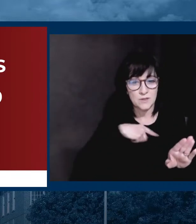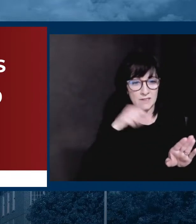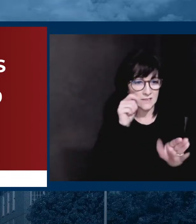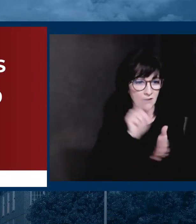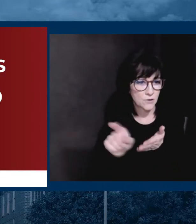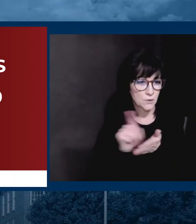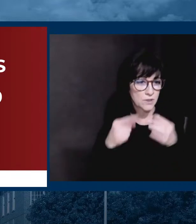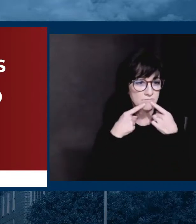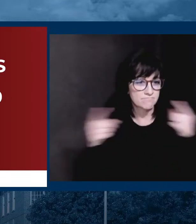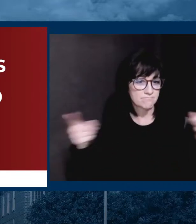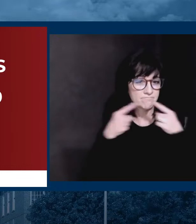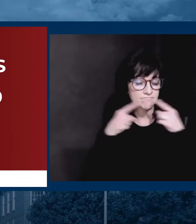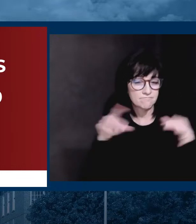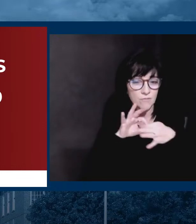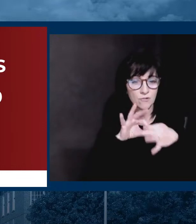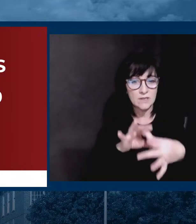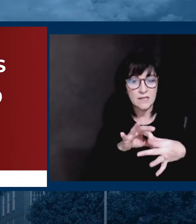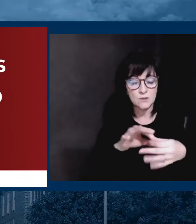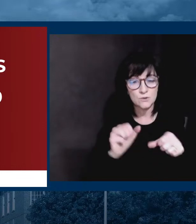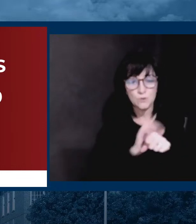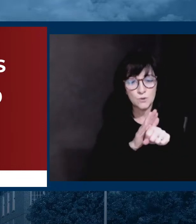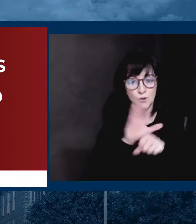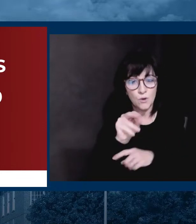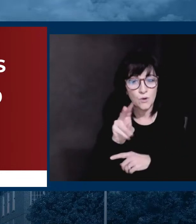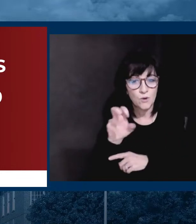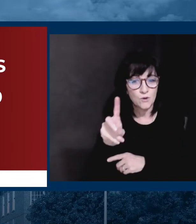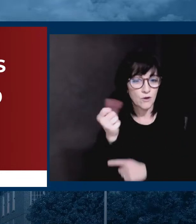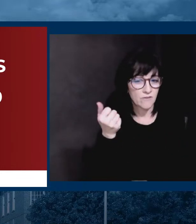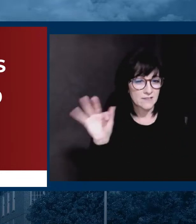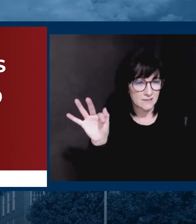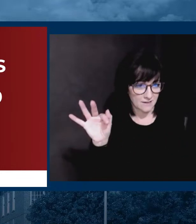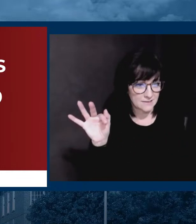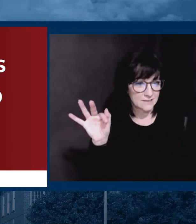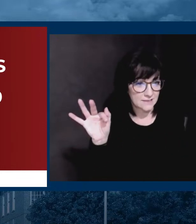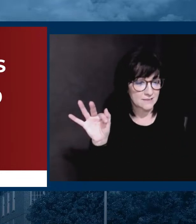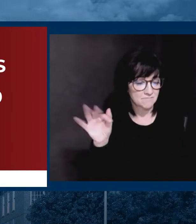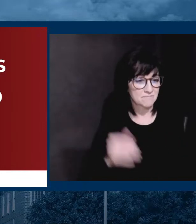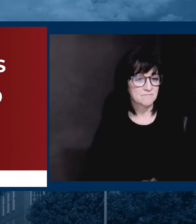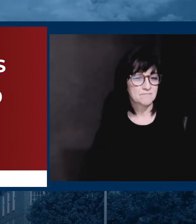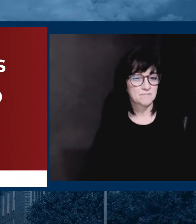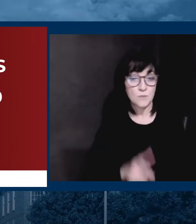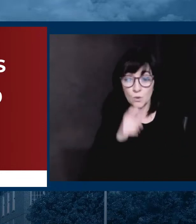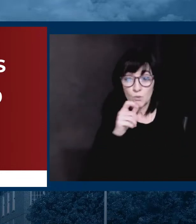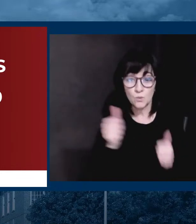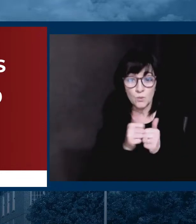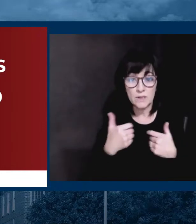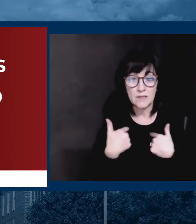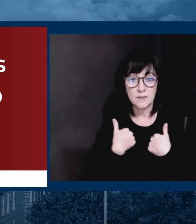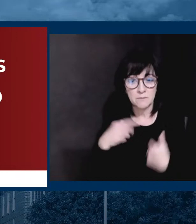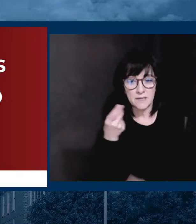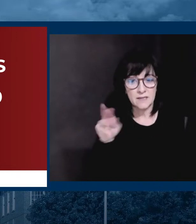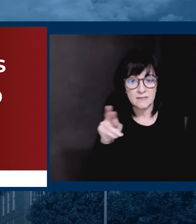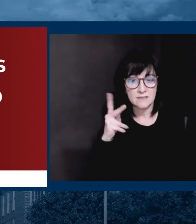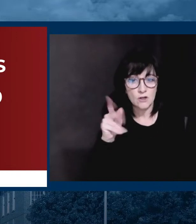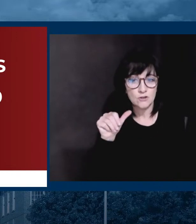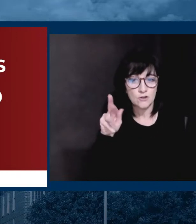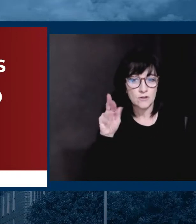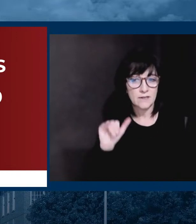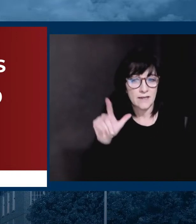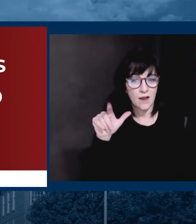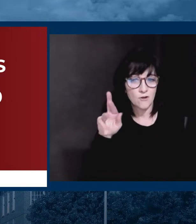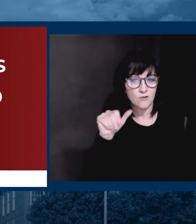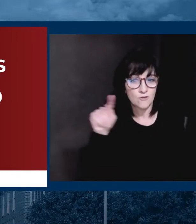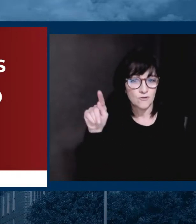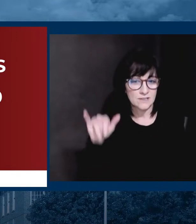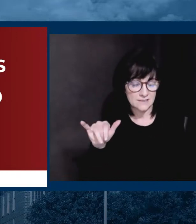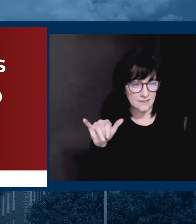to COVID-19. I'm joined again, as I am each week, by Dr. Karyl Rattay, the Director